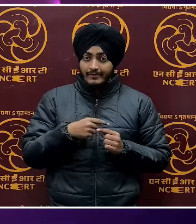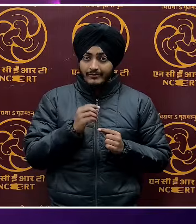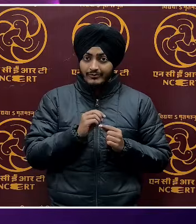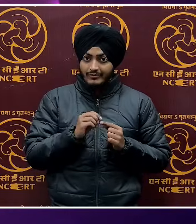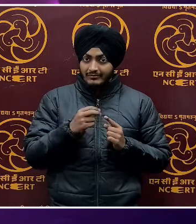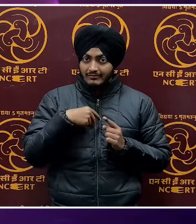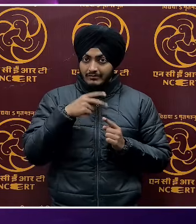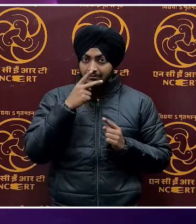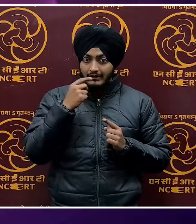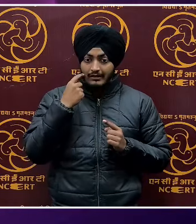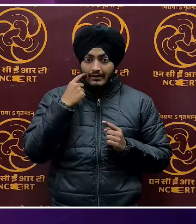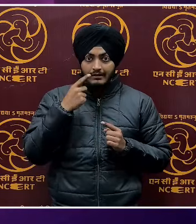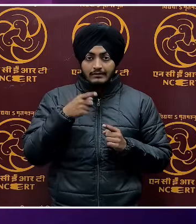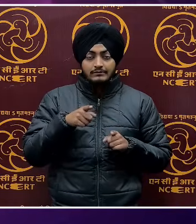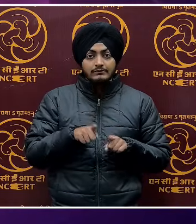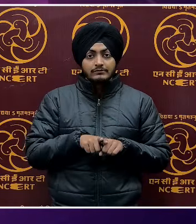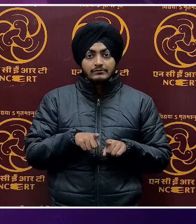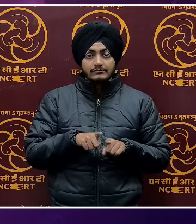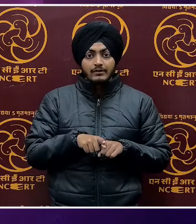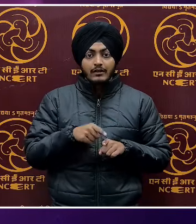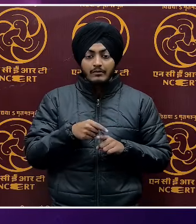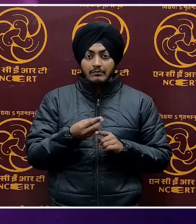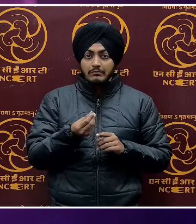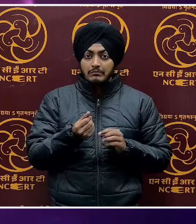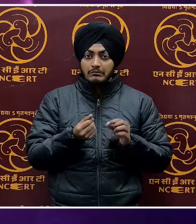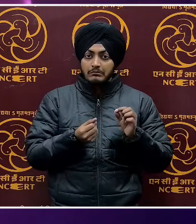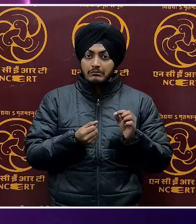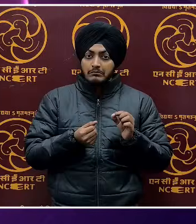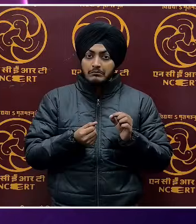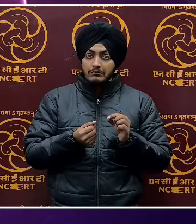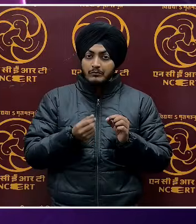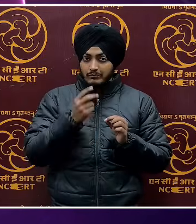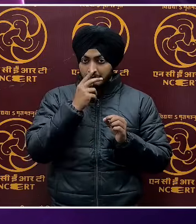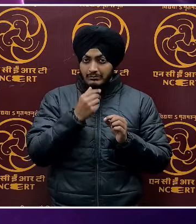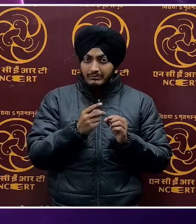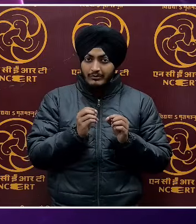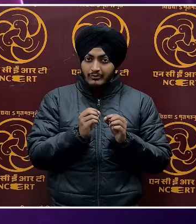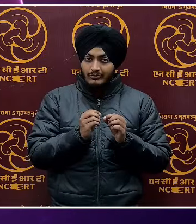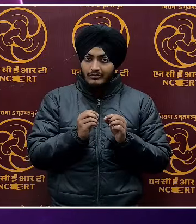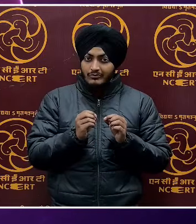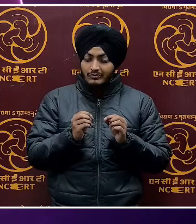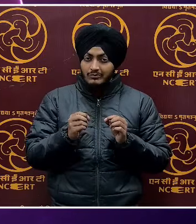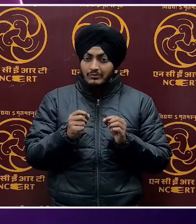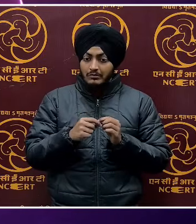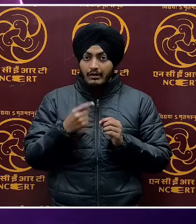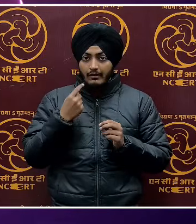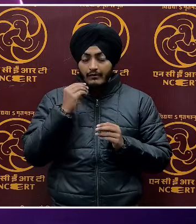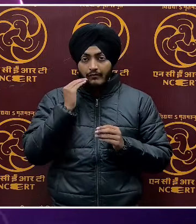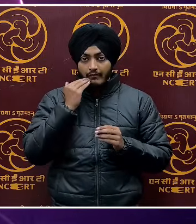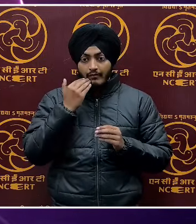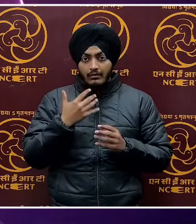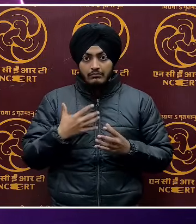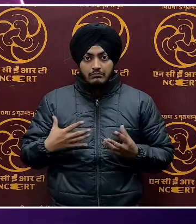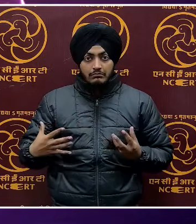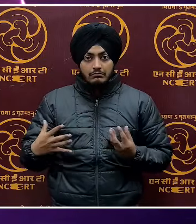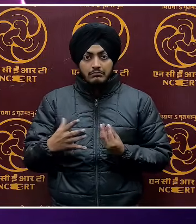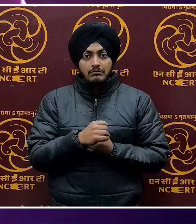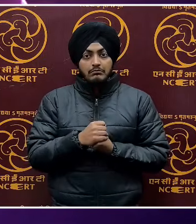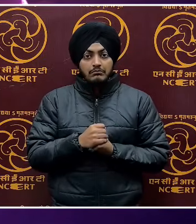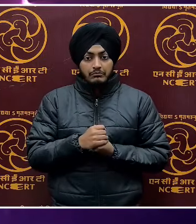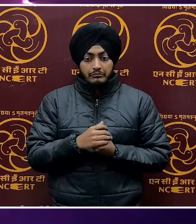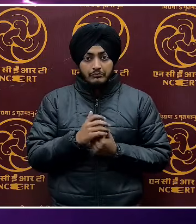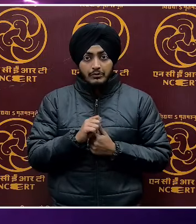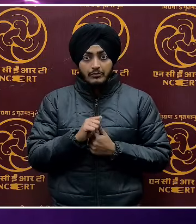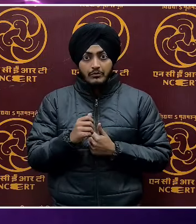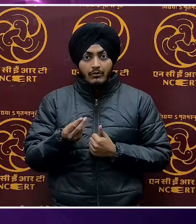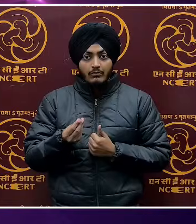is saying that even the grain is very tiny, very small particle, but when it get combined together, all